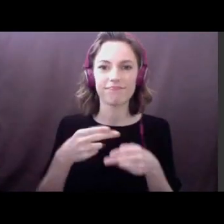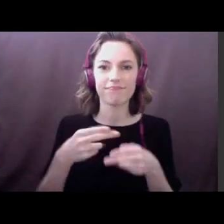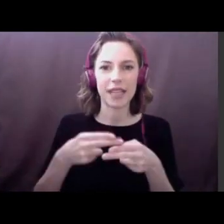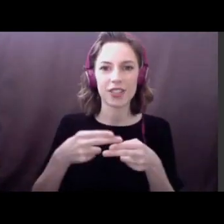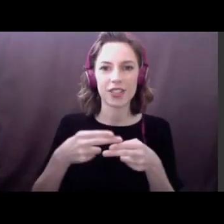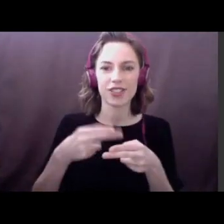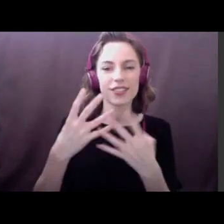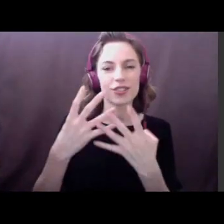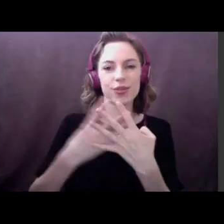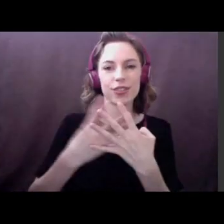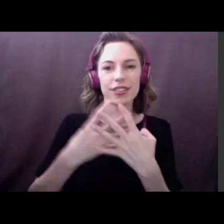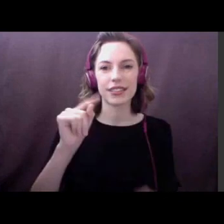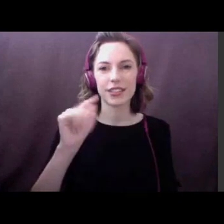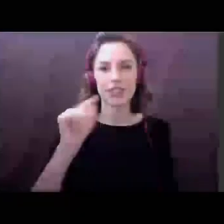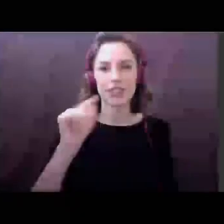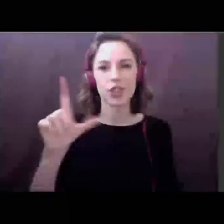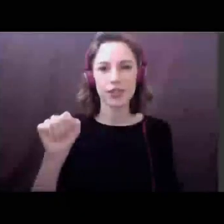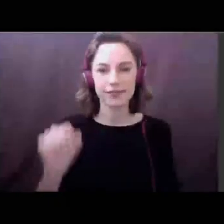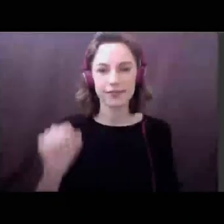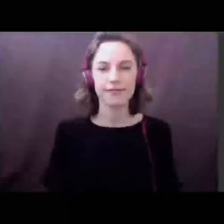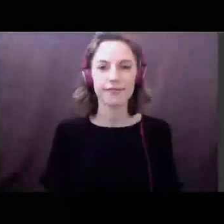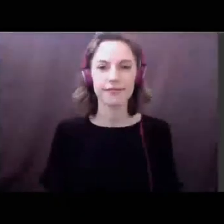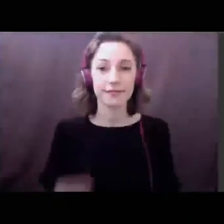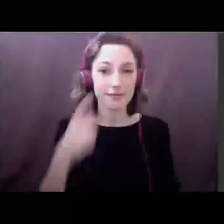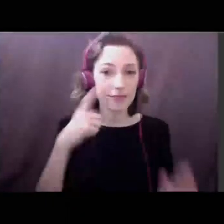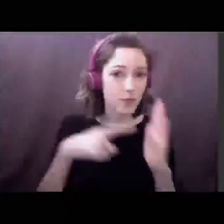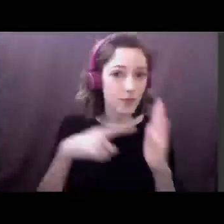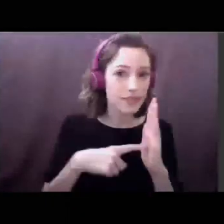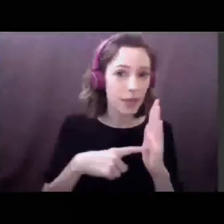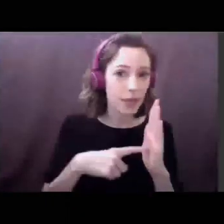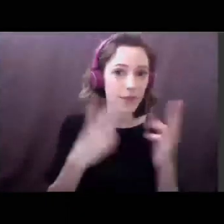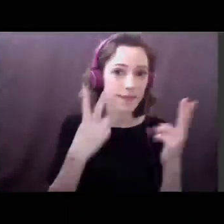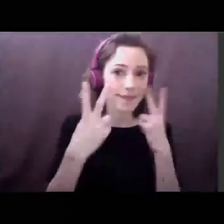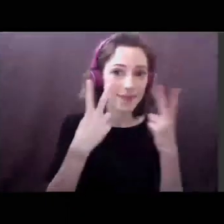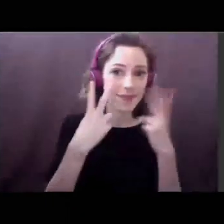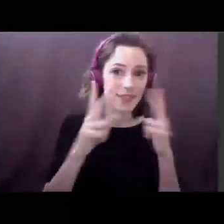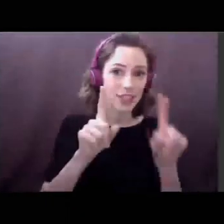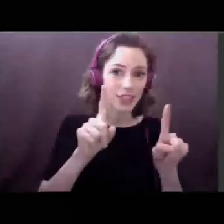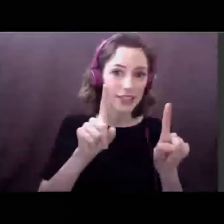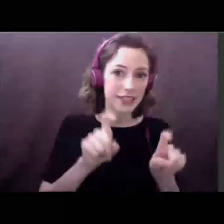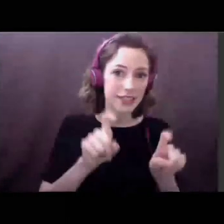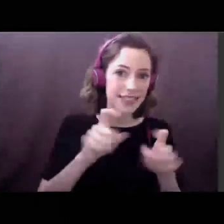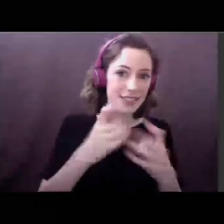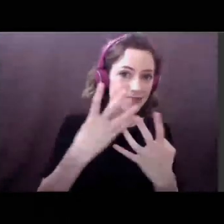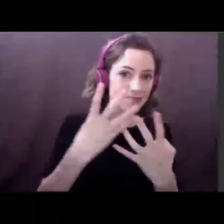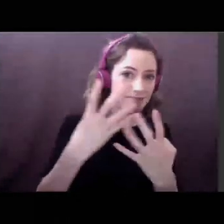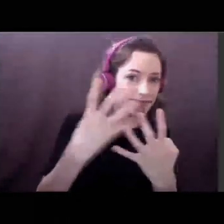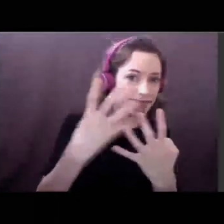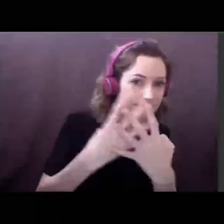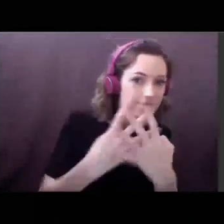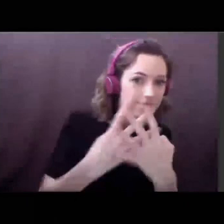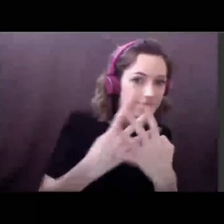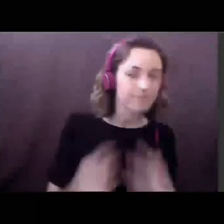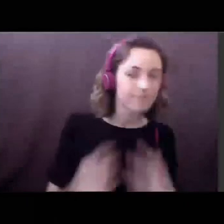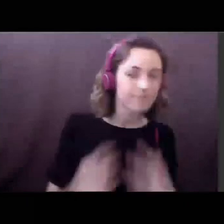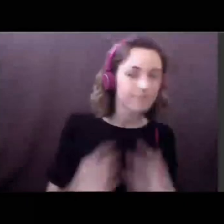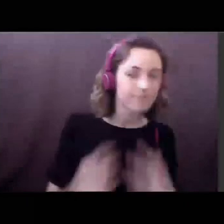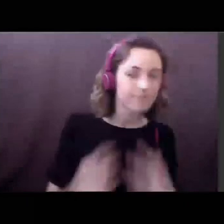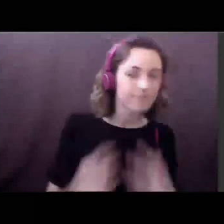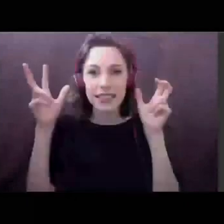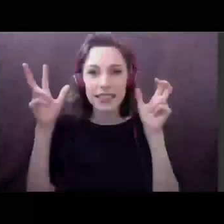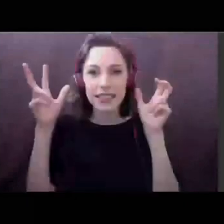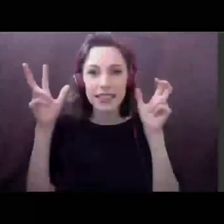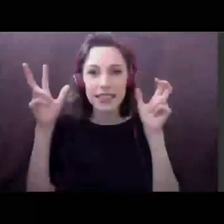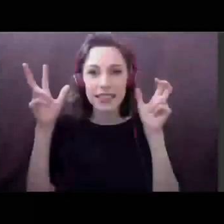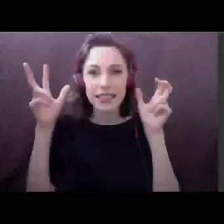actually having a bunch of steps that you walk up to see if the person can walk up the steps. But it's actual screening tools that someone administers to